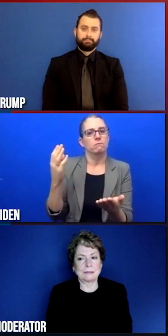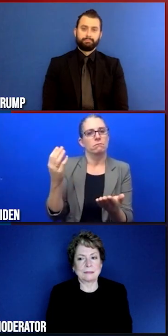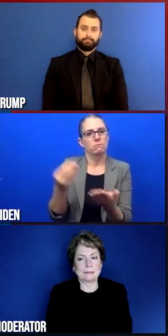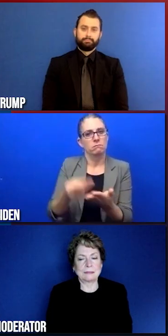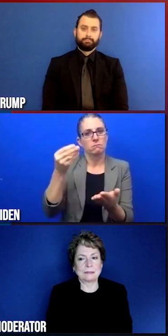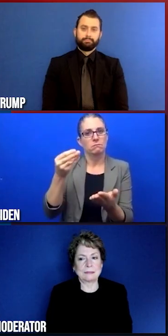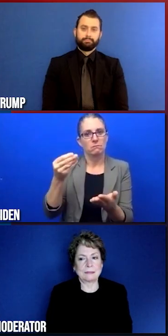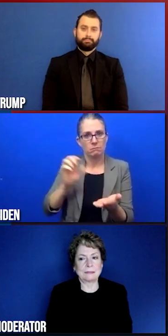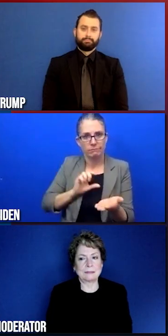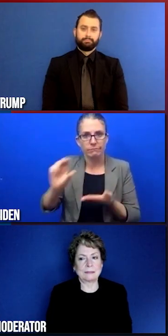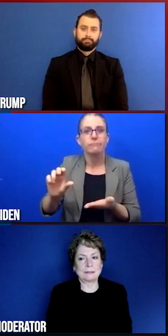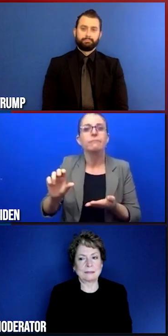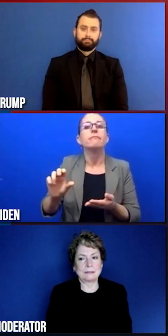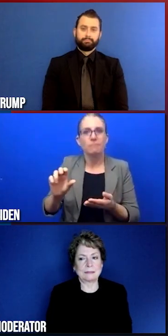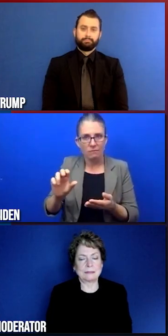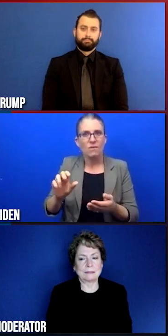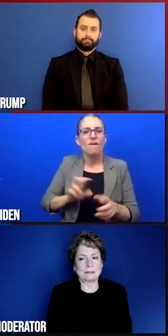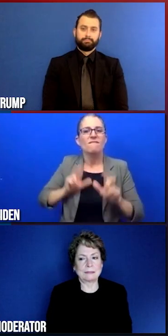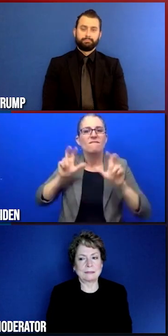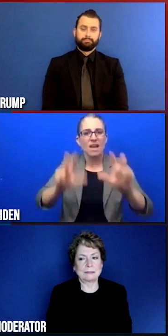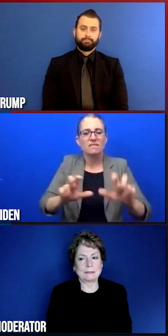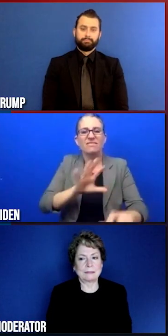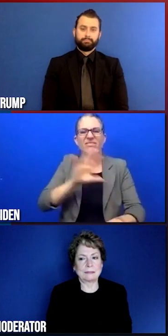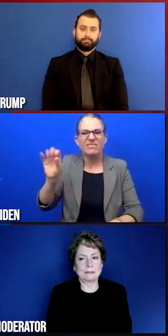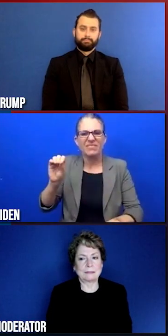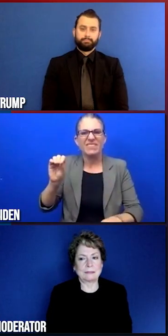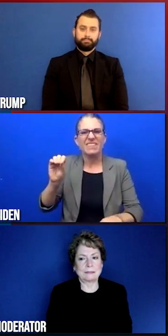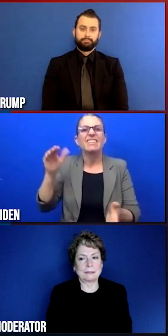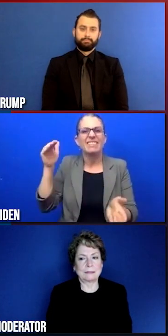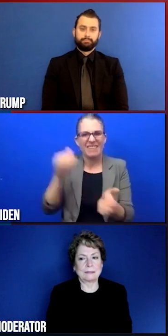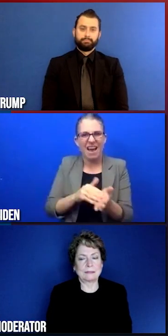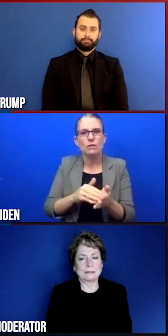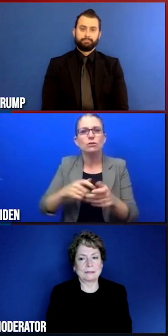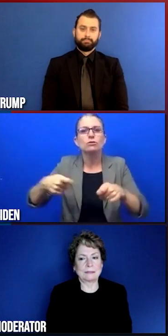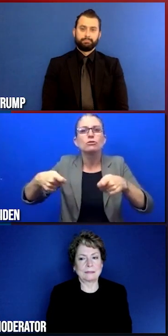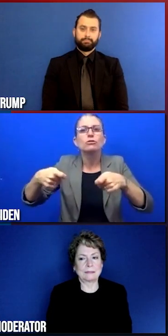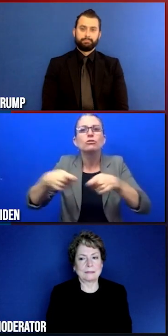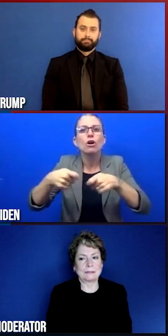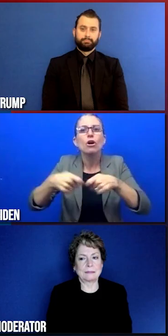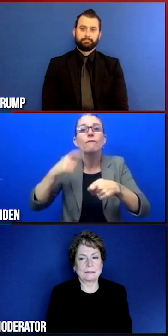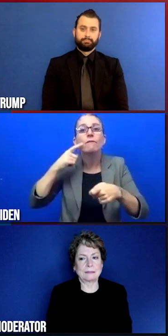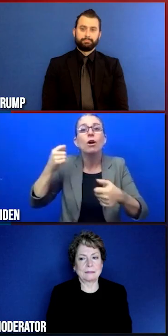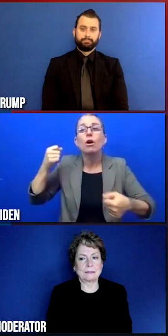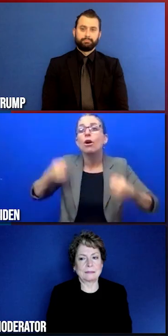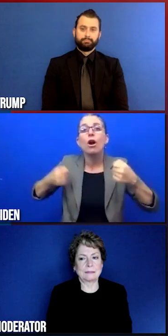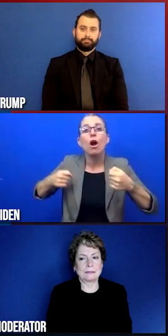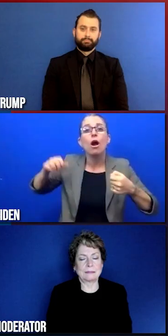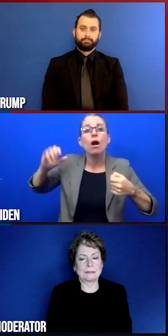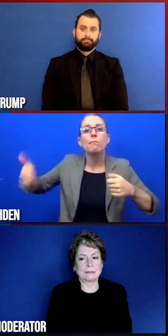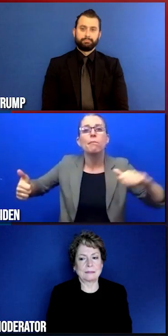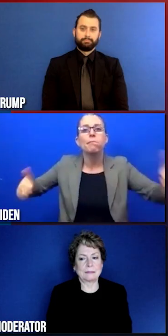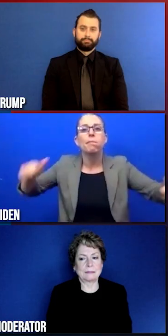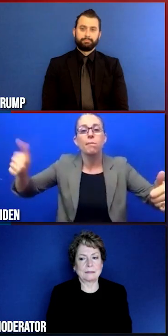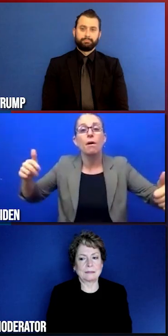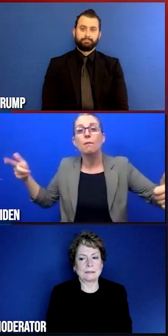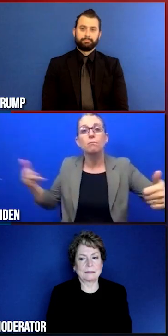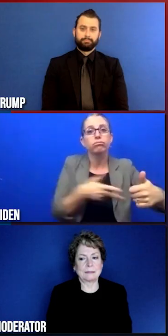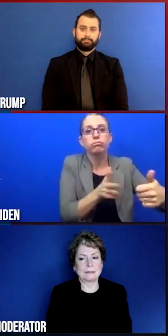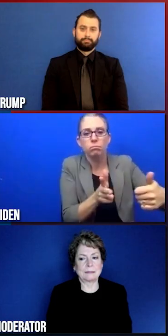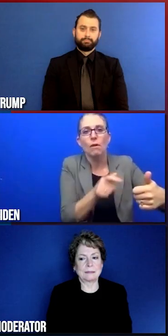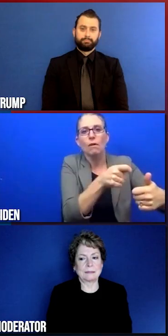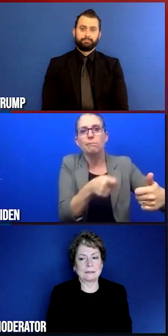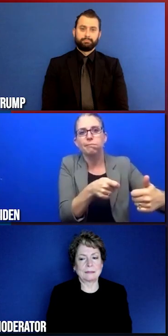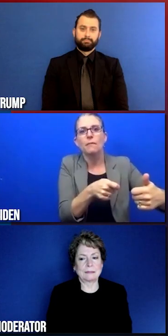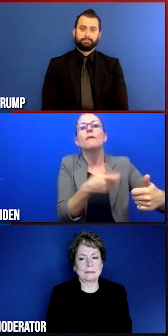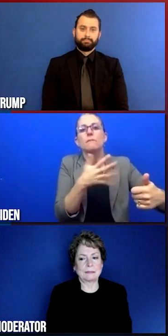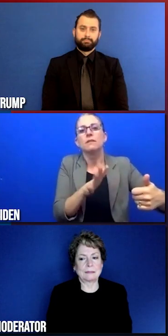50,000 charging stations on our highways so that we can own the electric car market of the future. In the meantime, China is doing that. We're